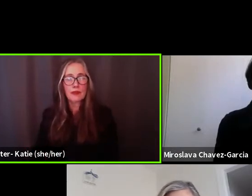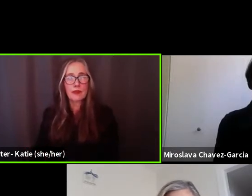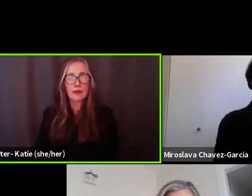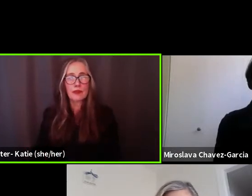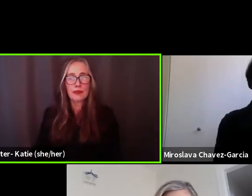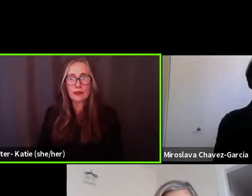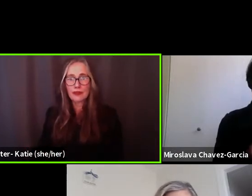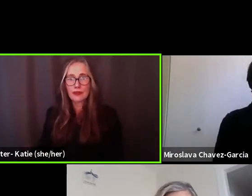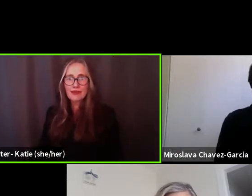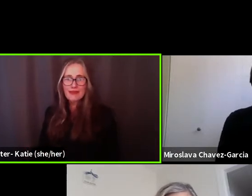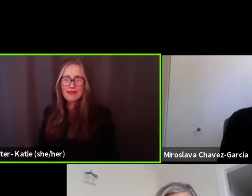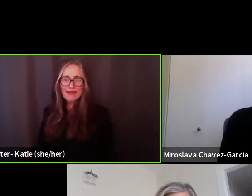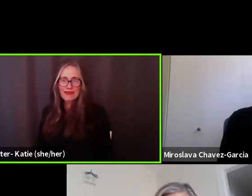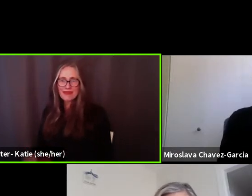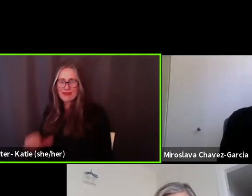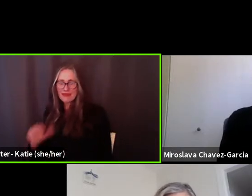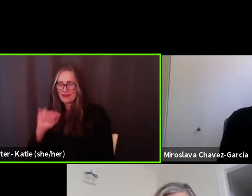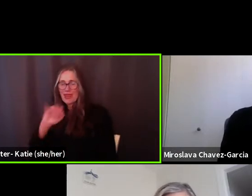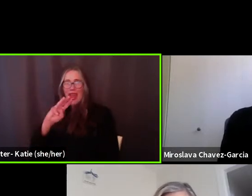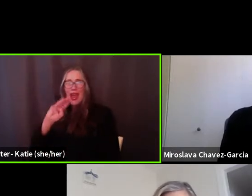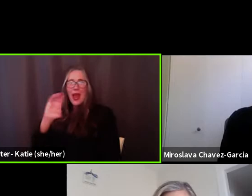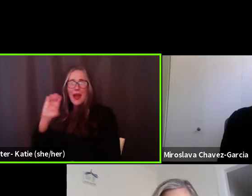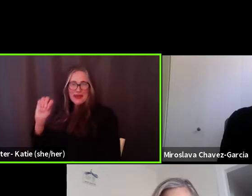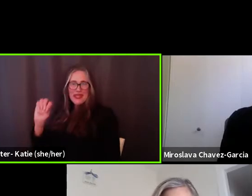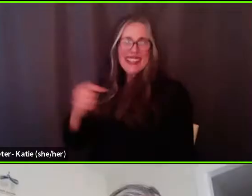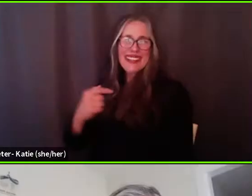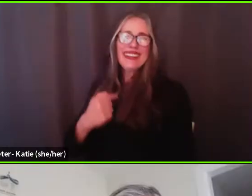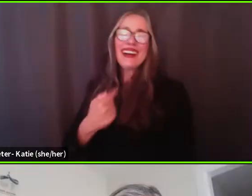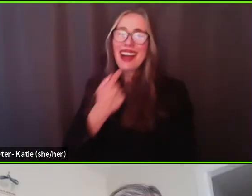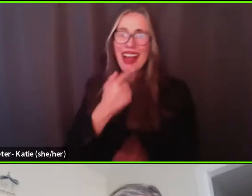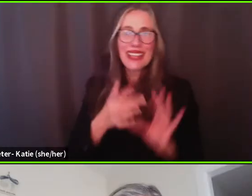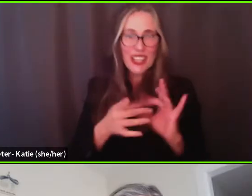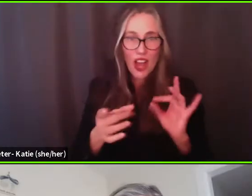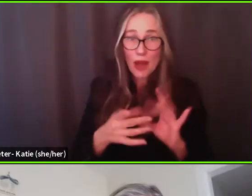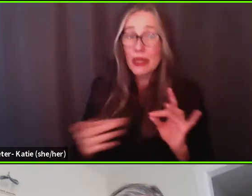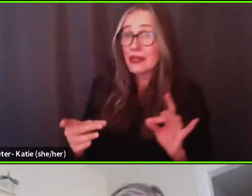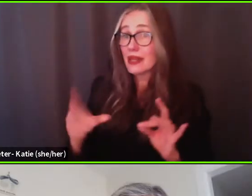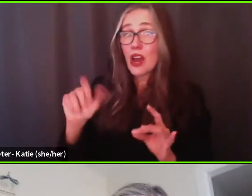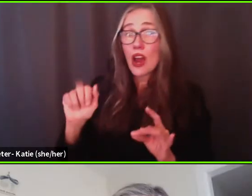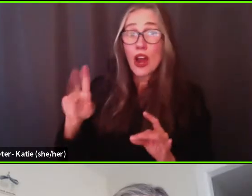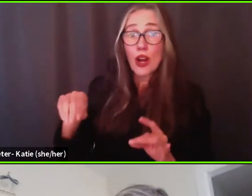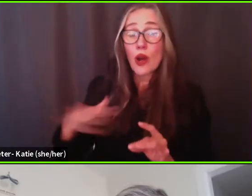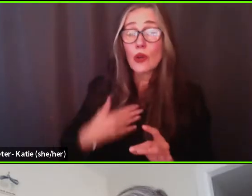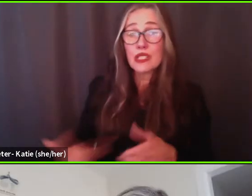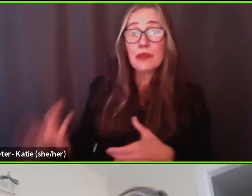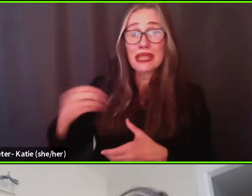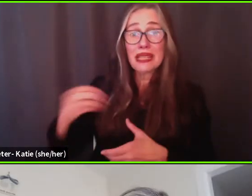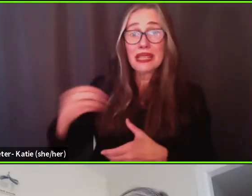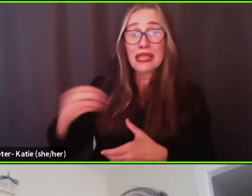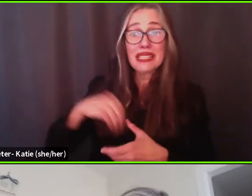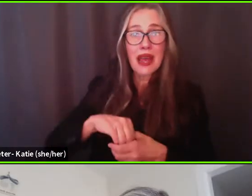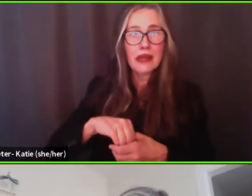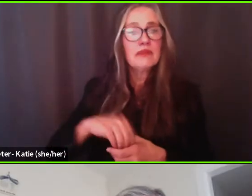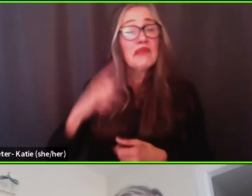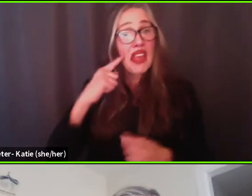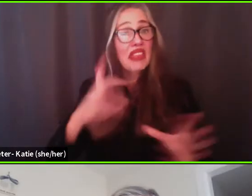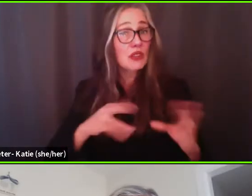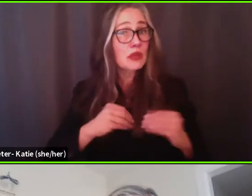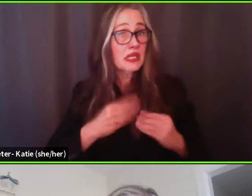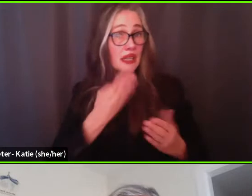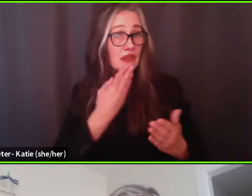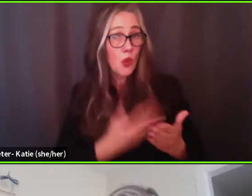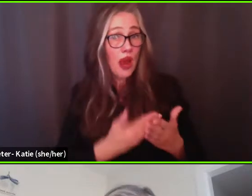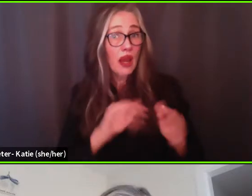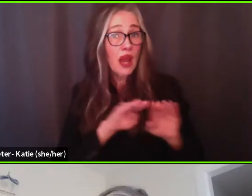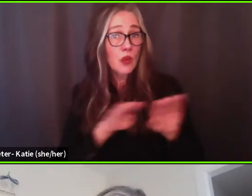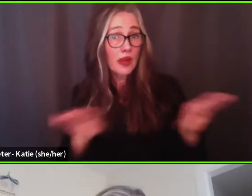i'm happy to comment it uh carlos please feel free to add um it's been pretty well received on one level i guess you